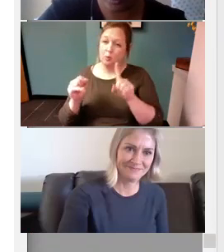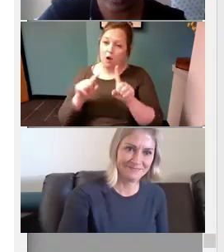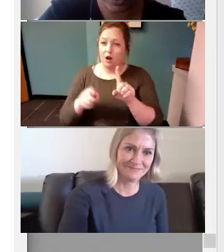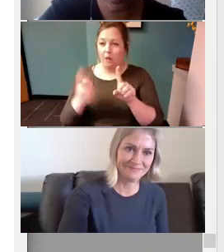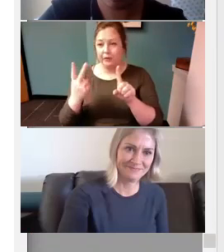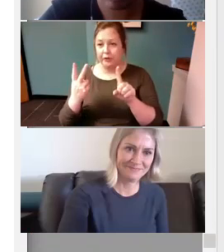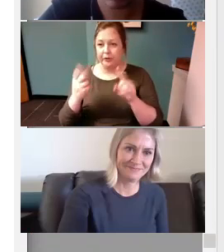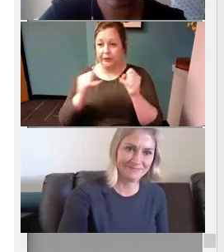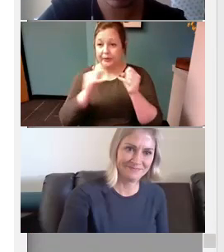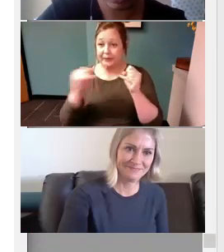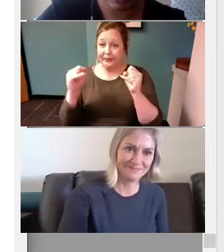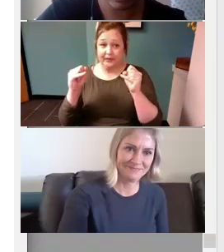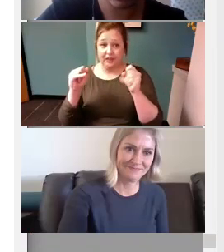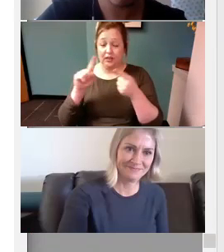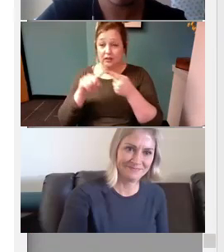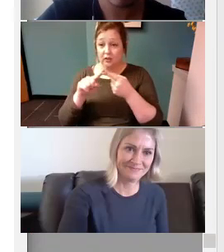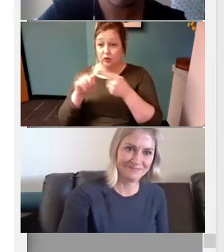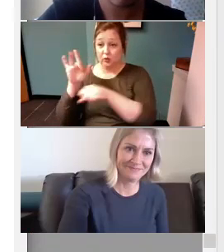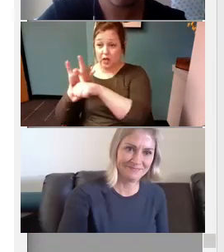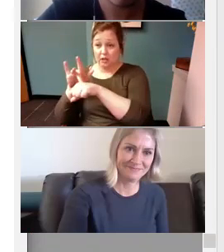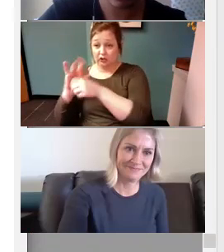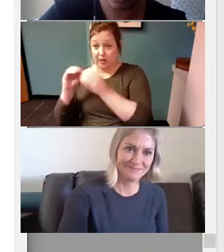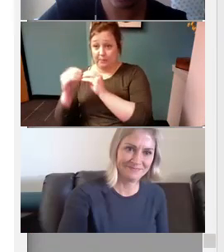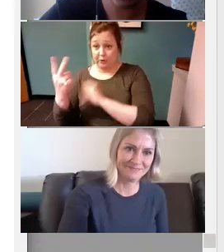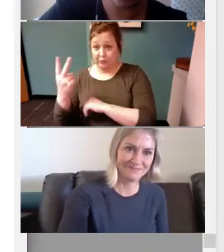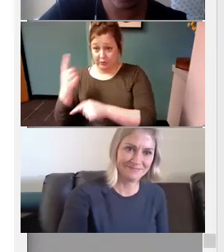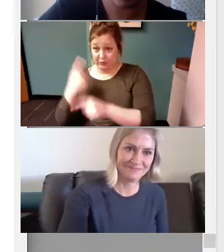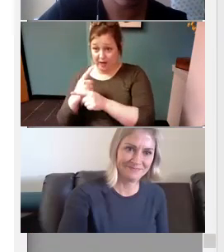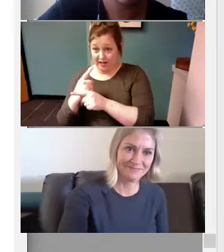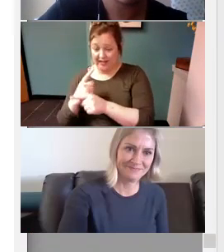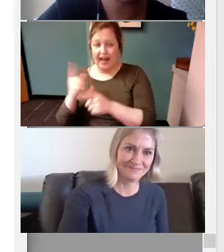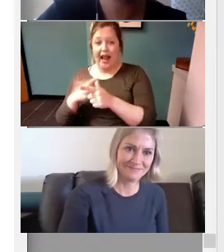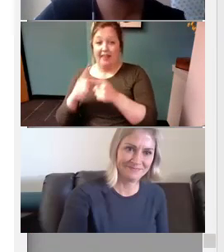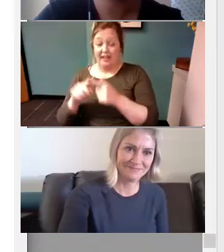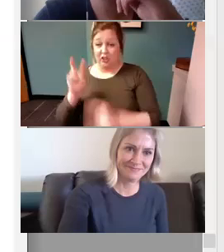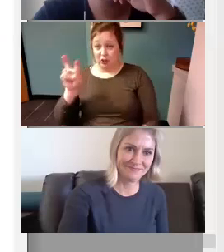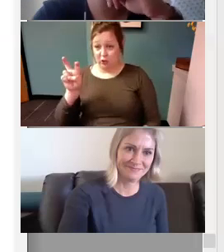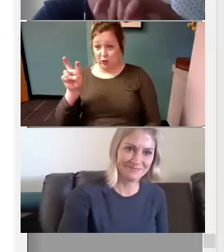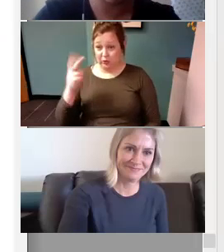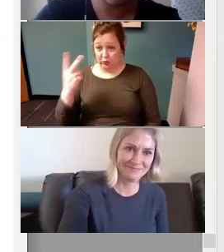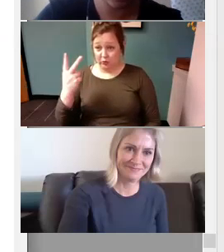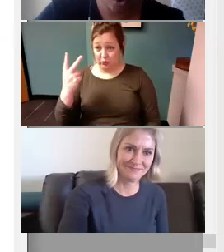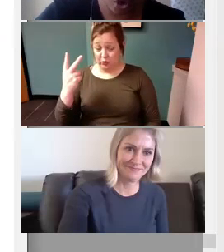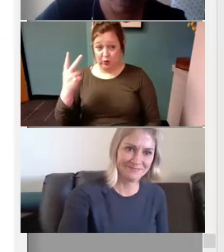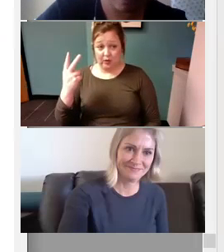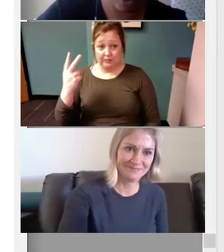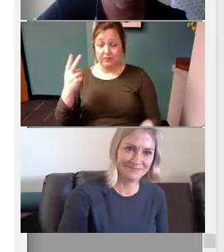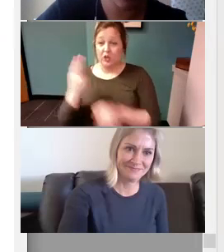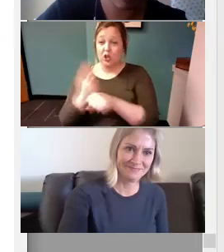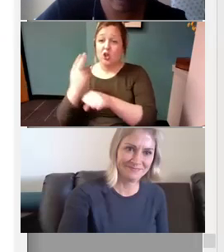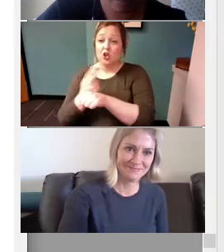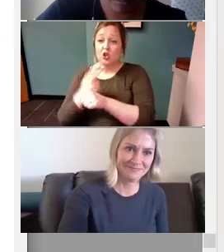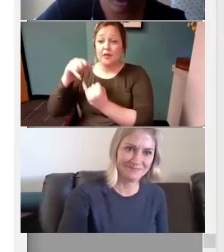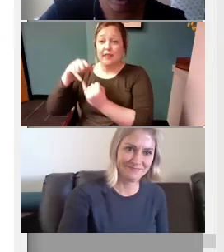number 2, right? And then we go to 2, and then we use the edge 2,